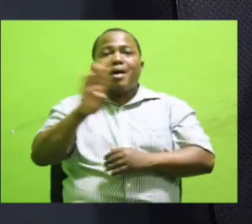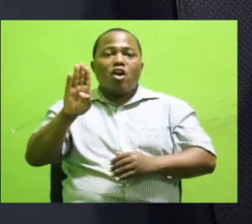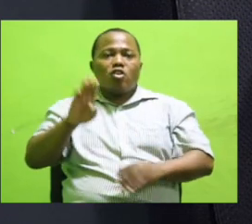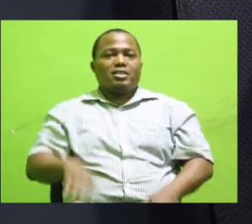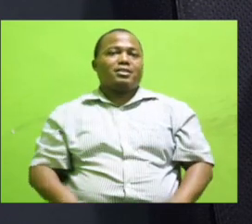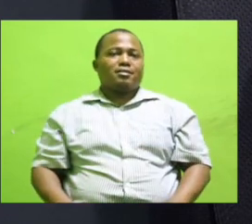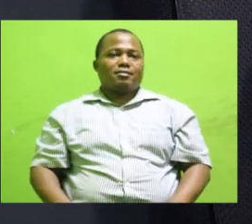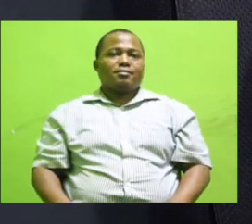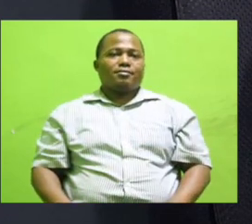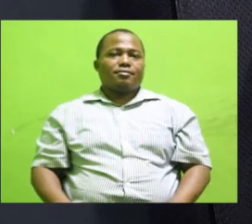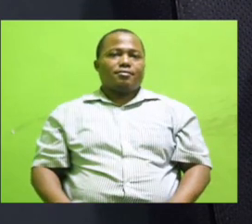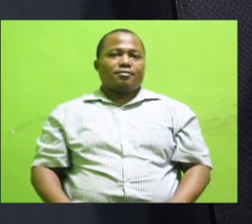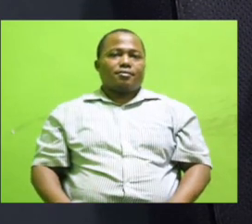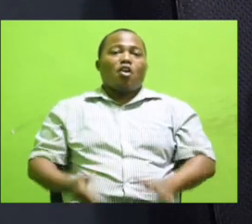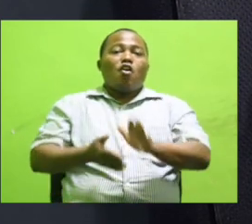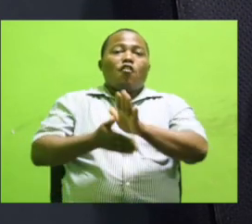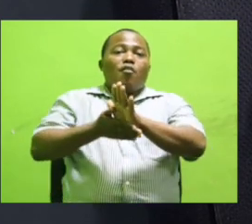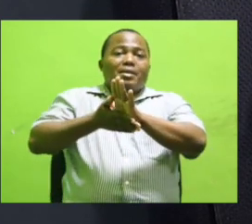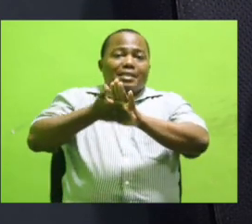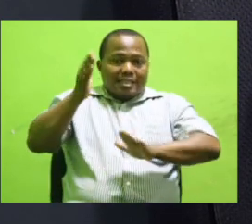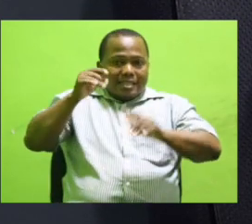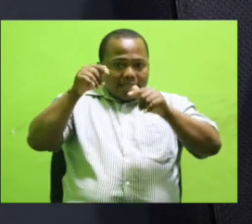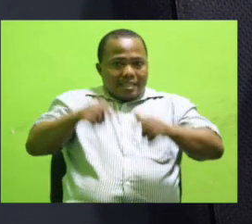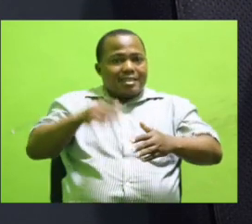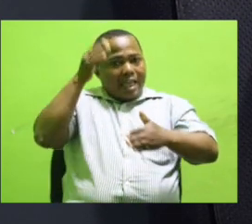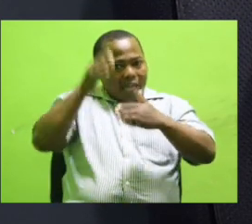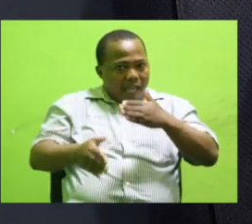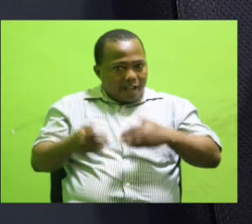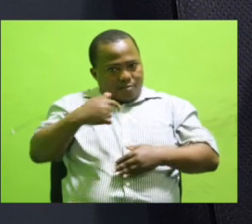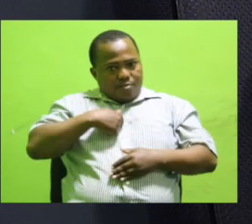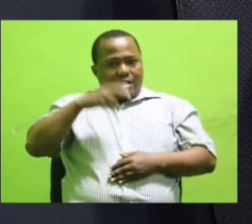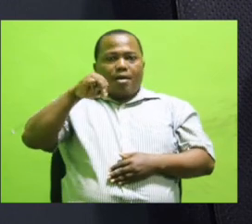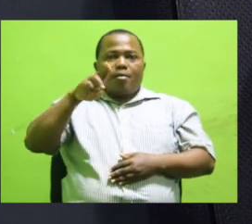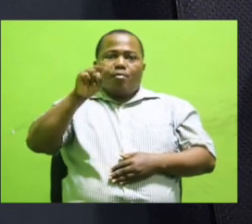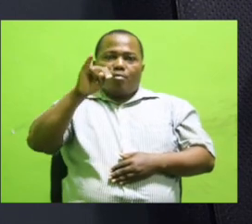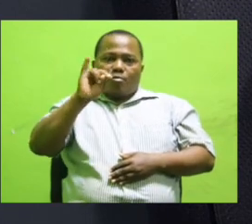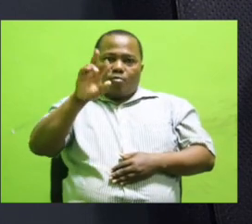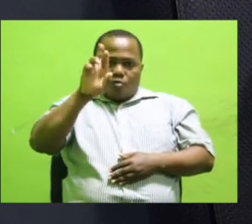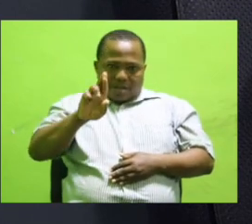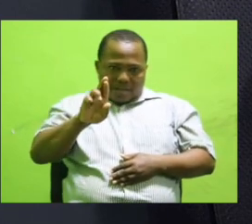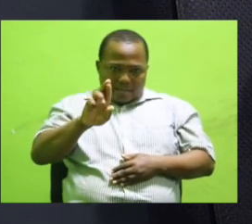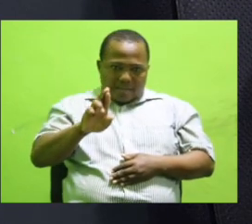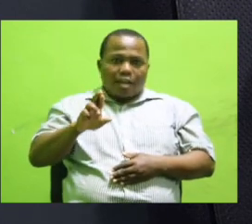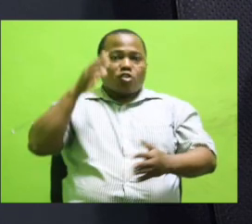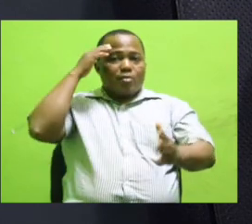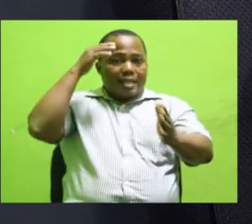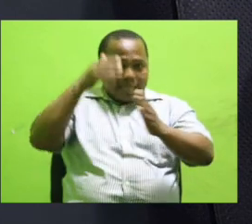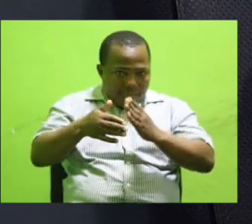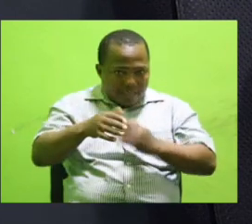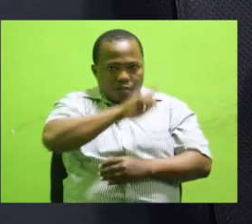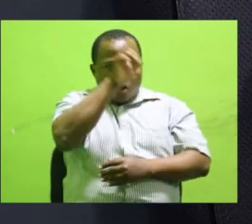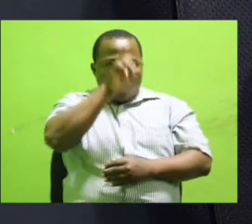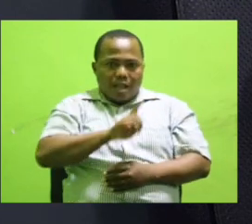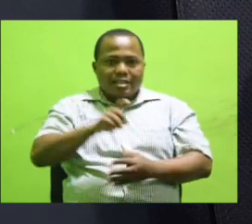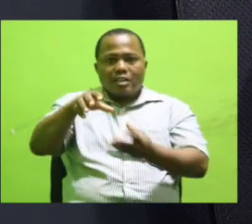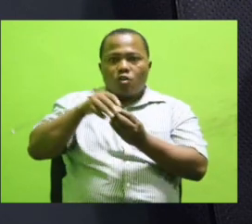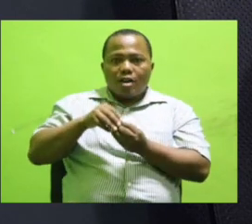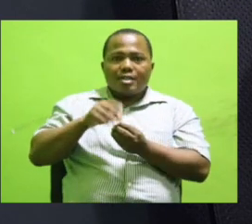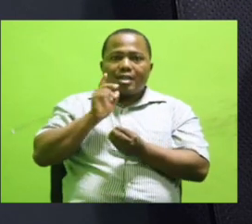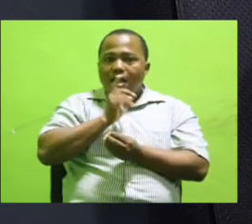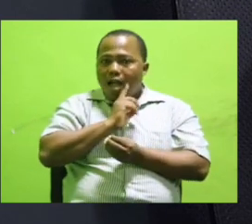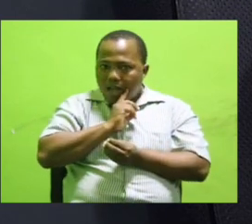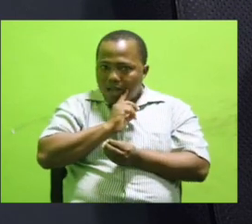a fungus. So we can see that STIs have more than one